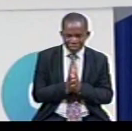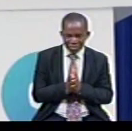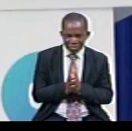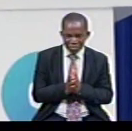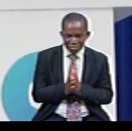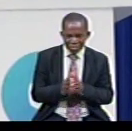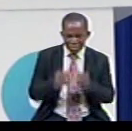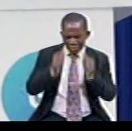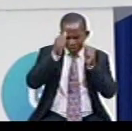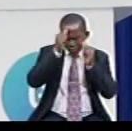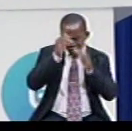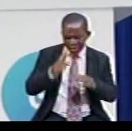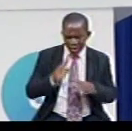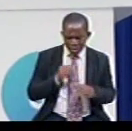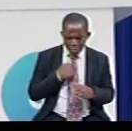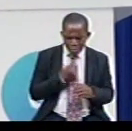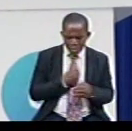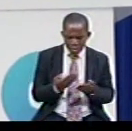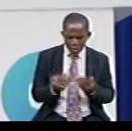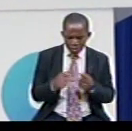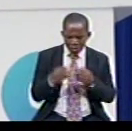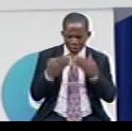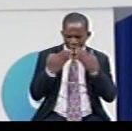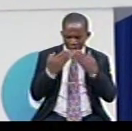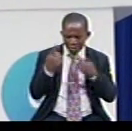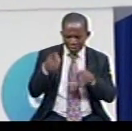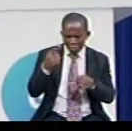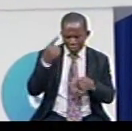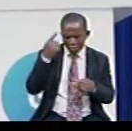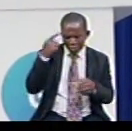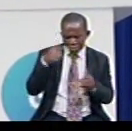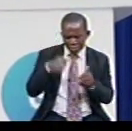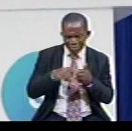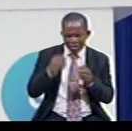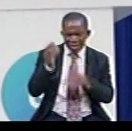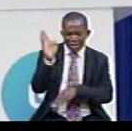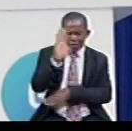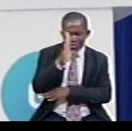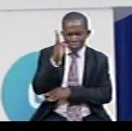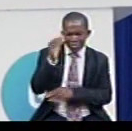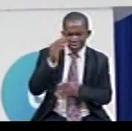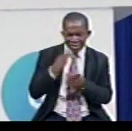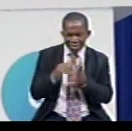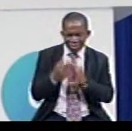Father, I want to thank you this afternoon in the name of Jesus Christ.